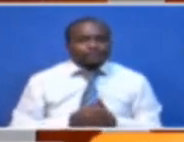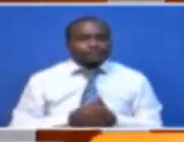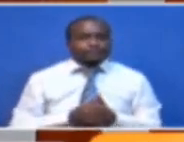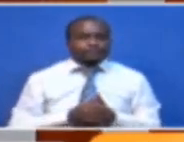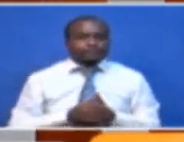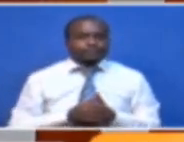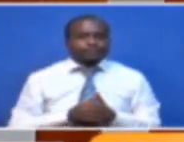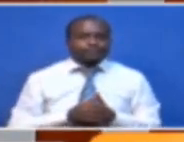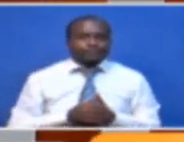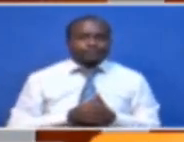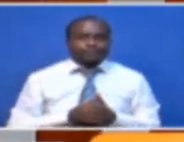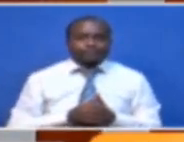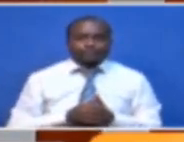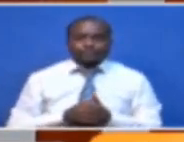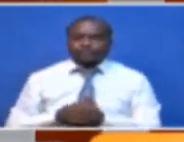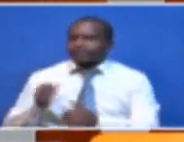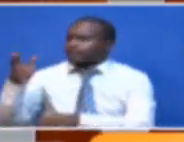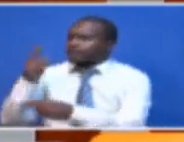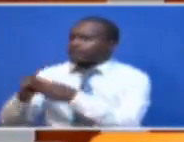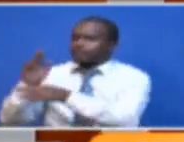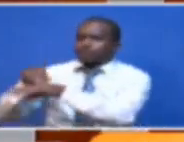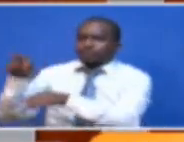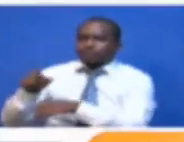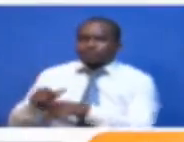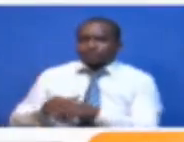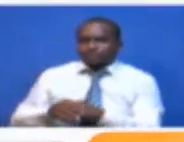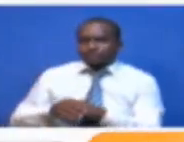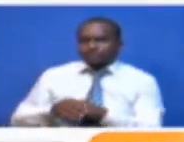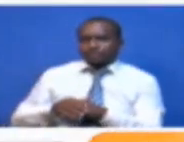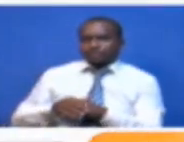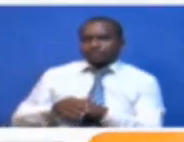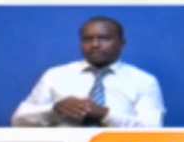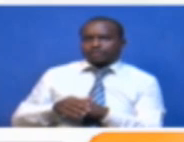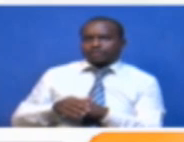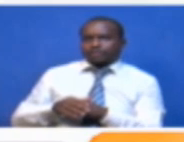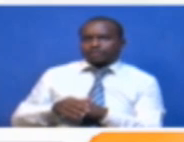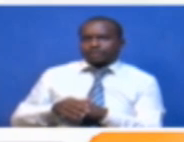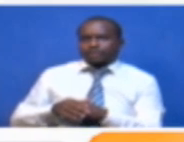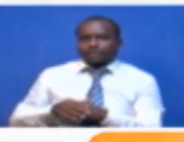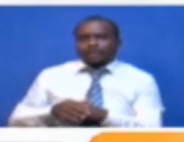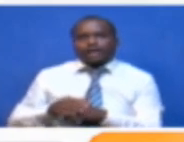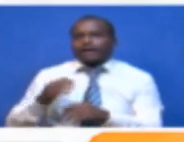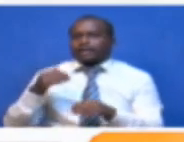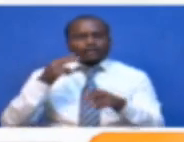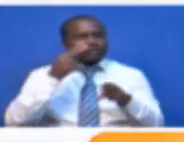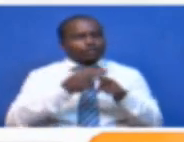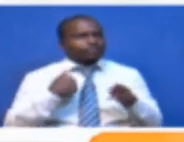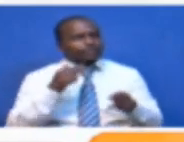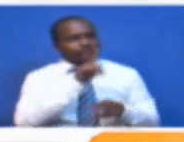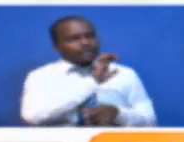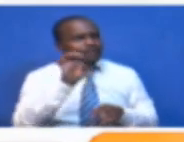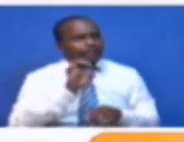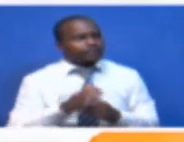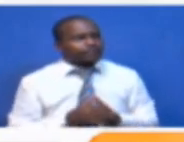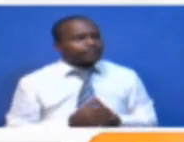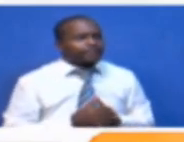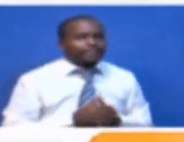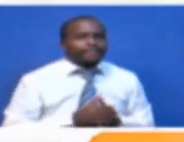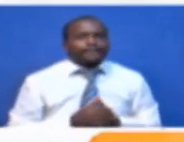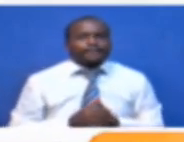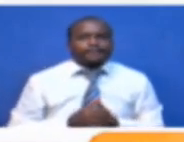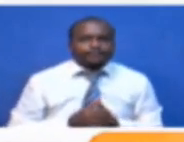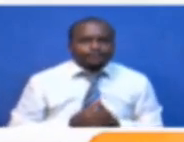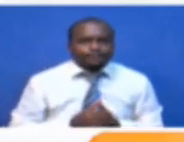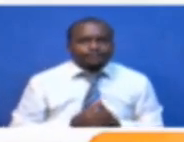What would he call you? Hmm? What did he call you? Who? President Moi. Lee. He called you Lee. Yes.